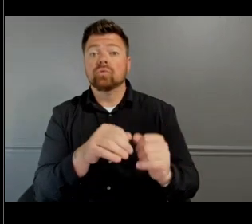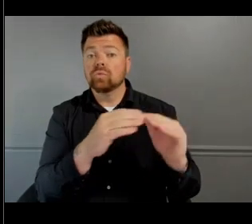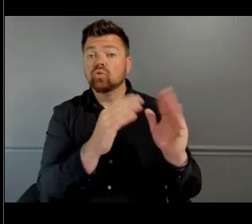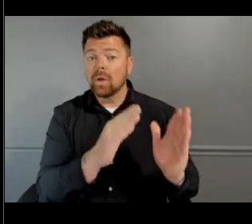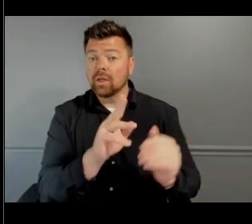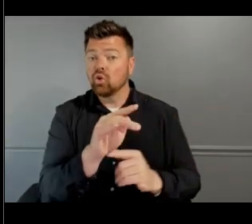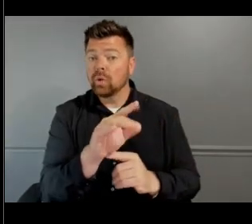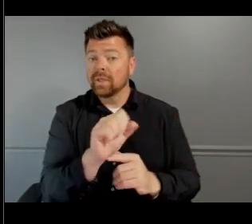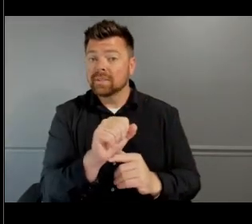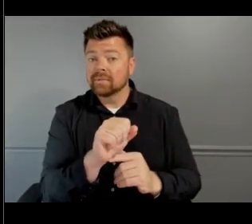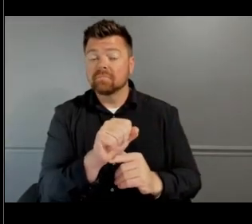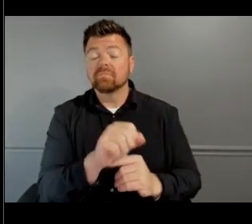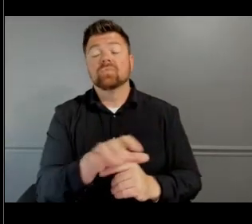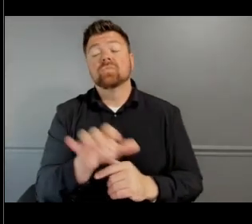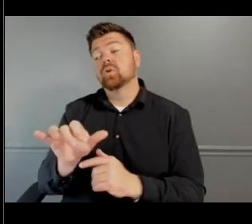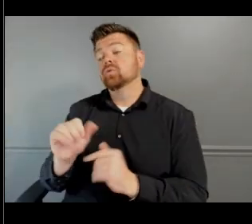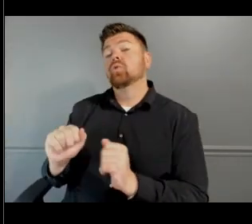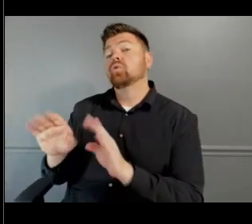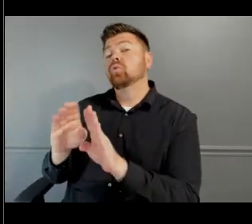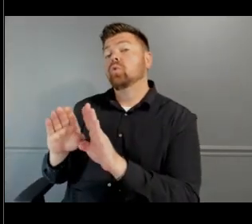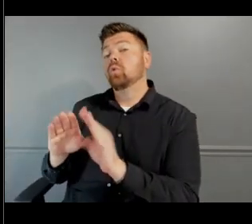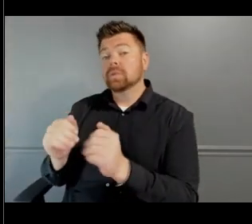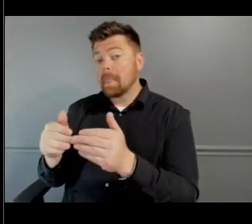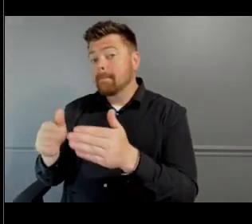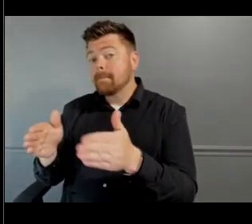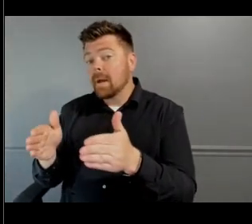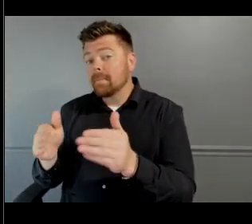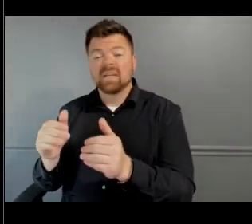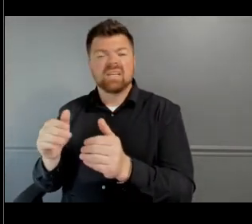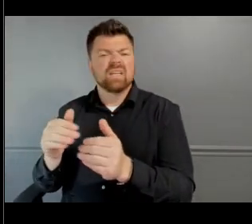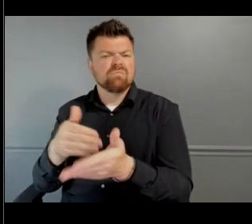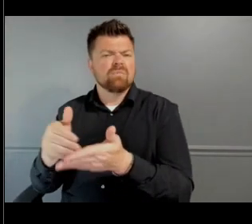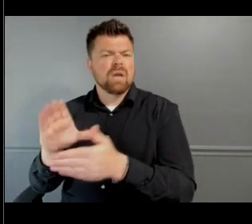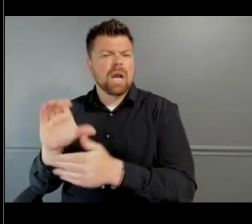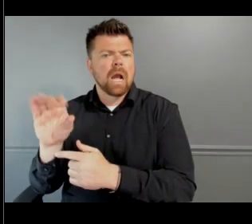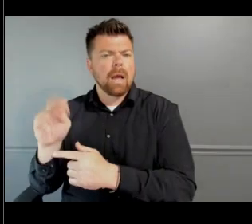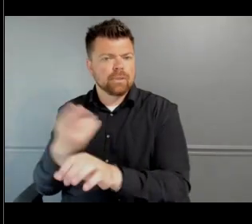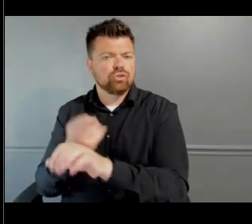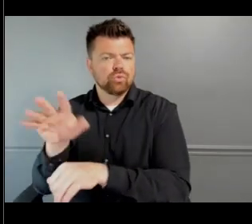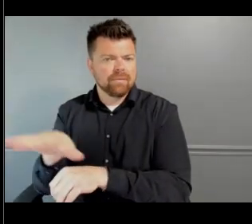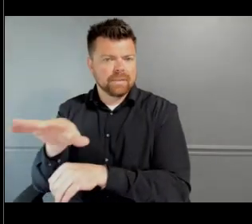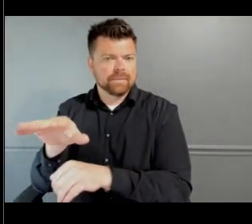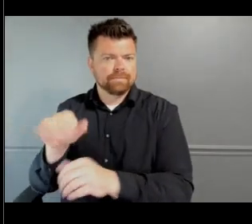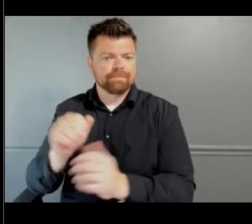and doors in public and common use areas.